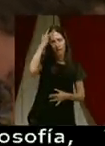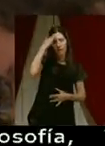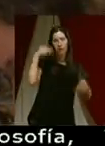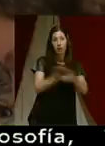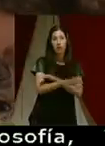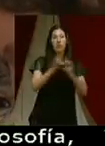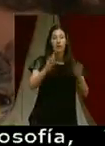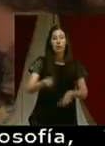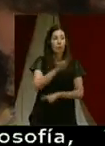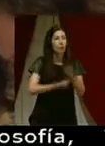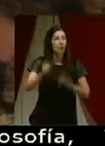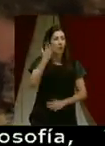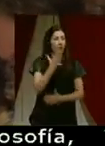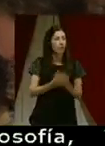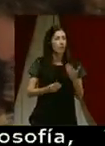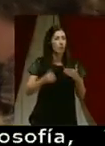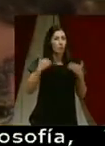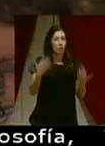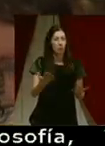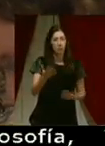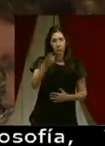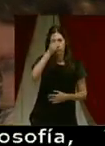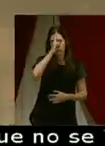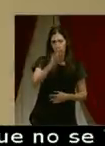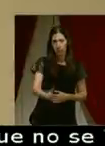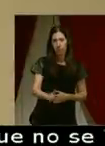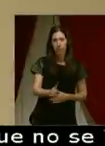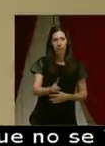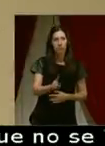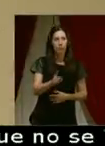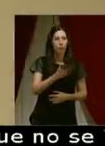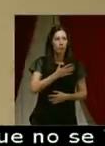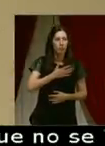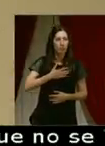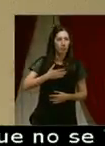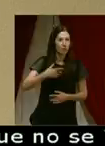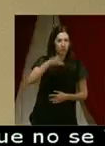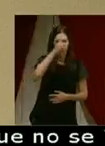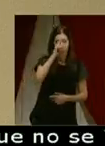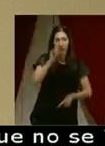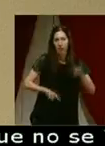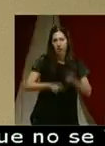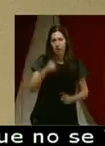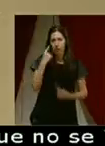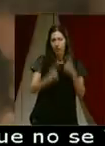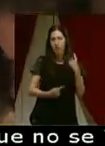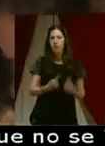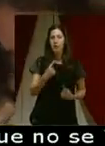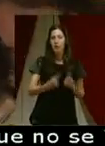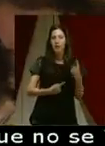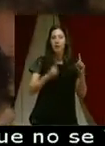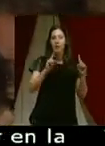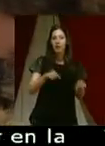that philosophy. But in this equation, something is not adding up, which is that in some